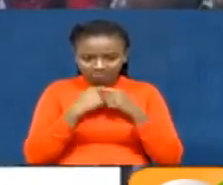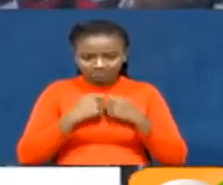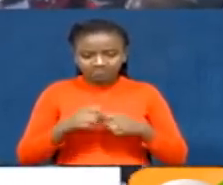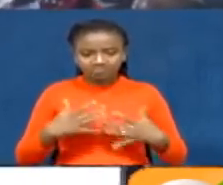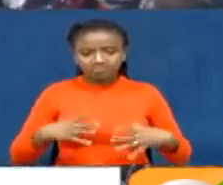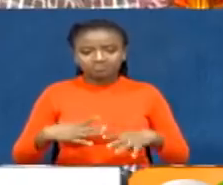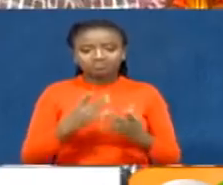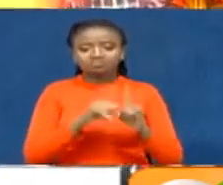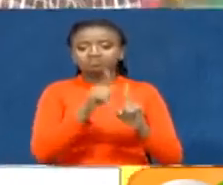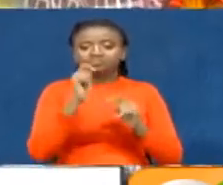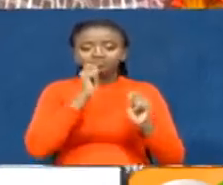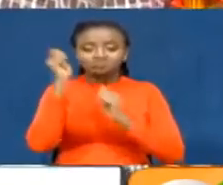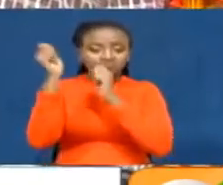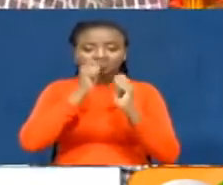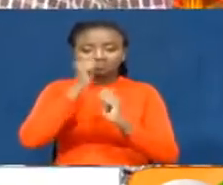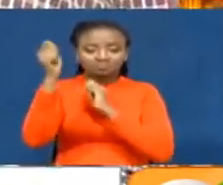farmers desolated.